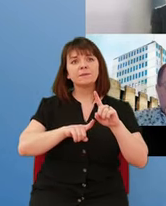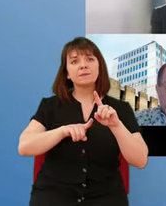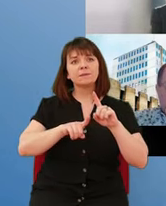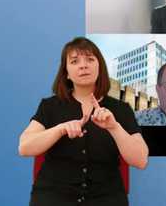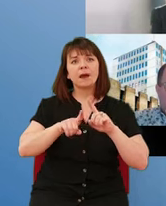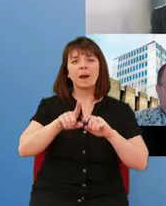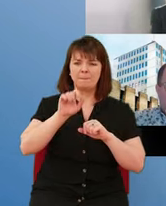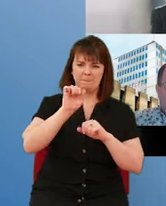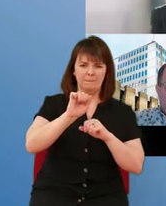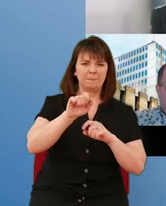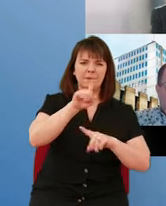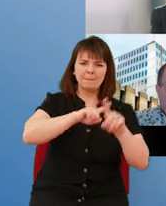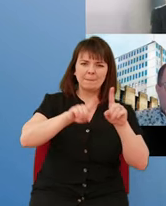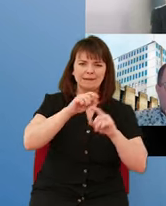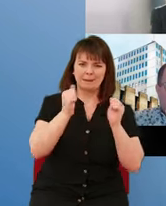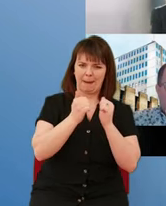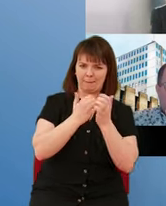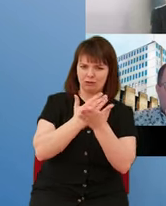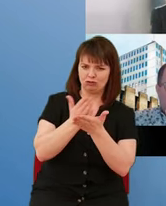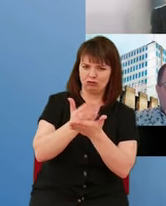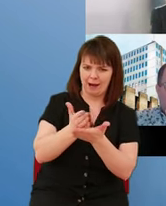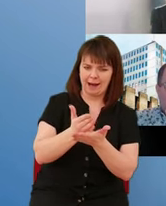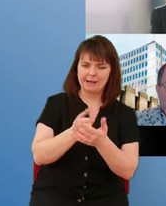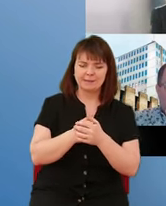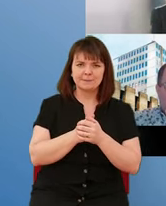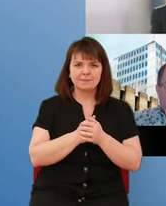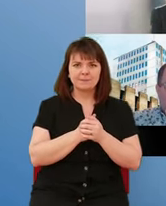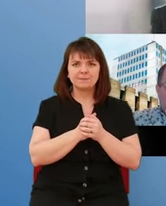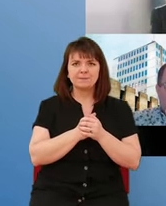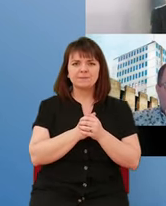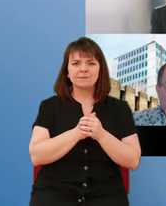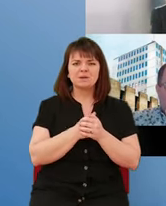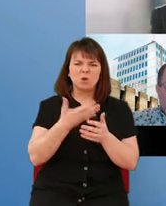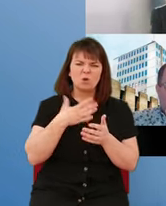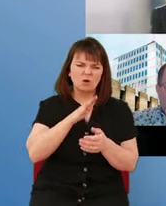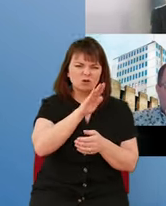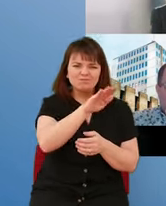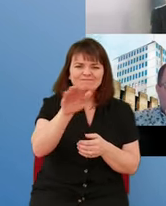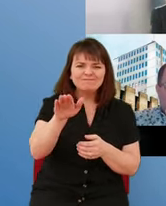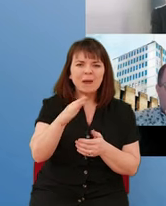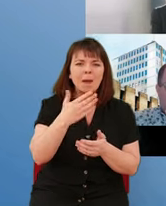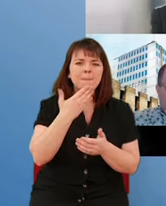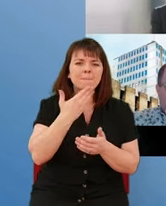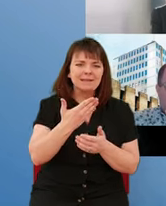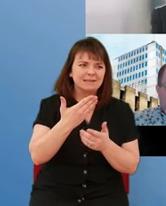remind people to be mindful of any comments they wish to make.